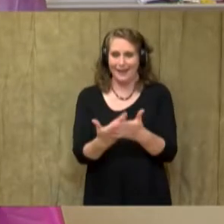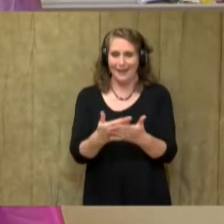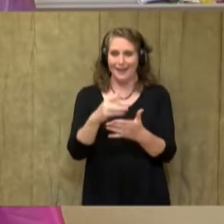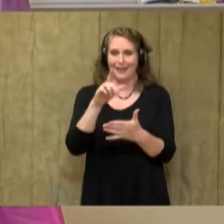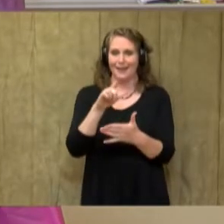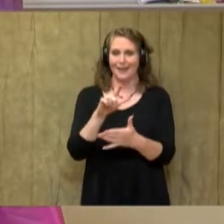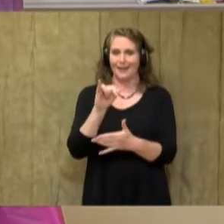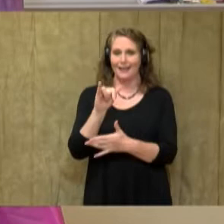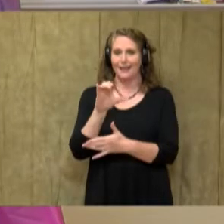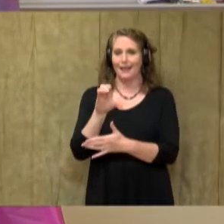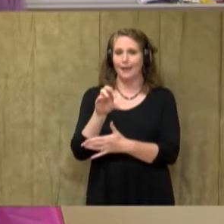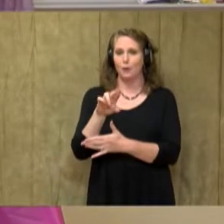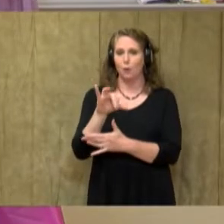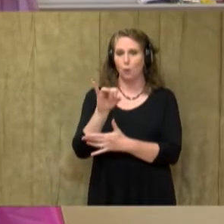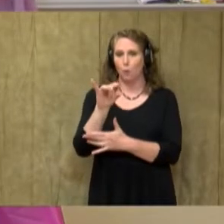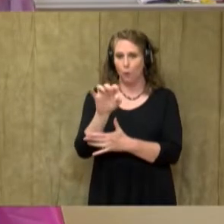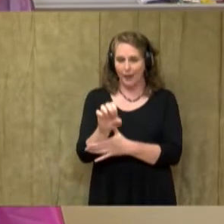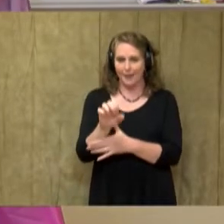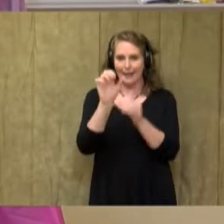Licorice Castle.